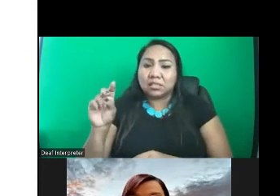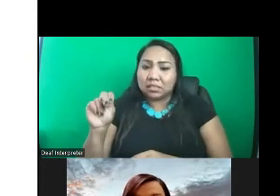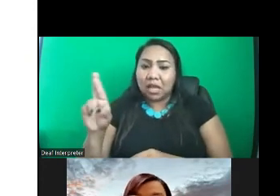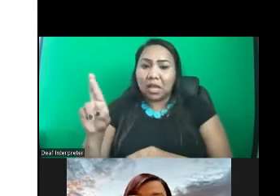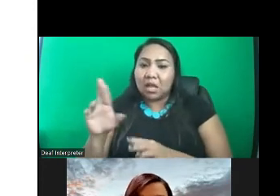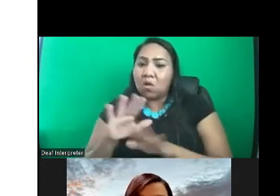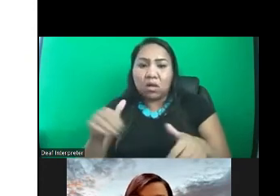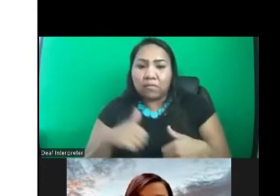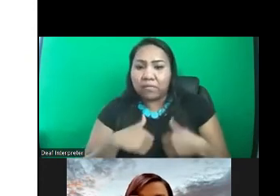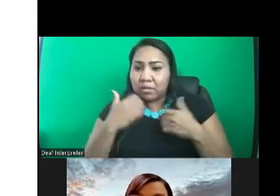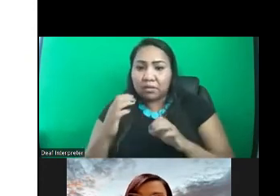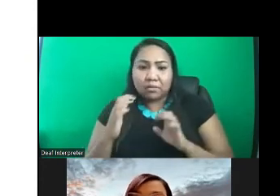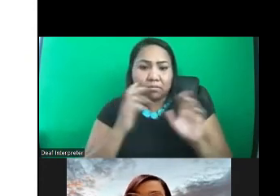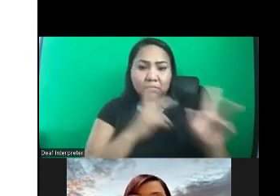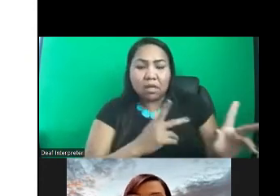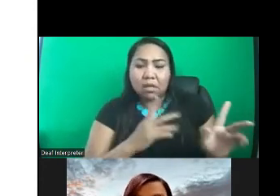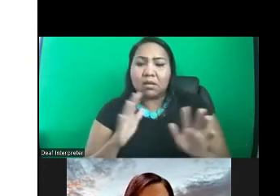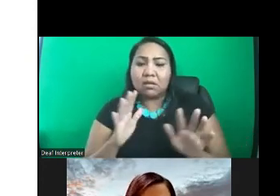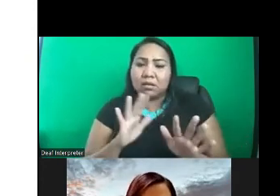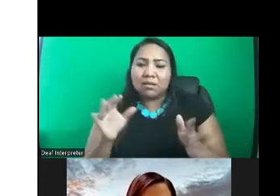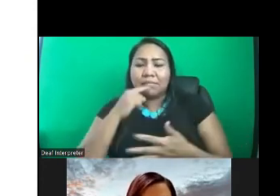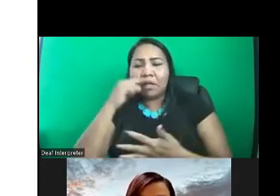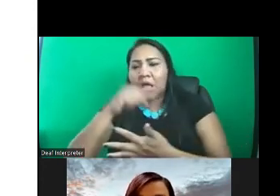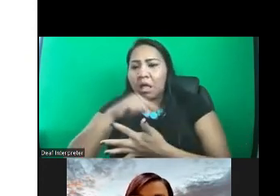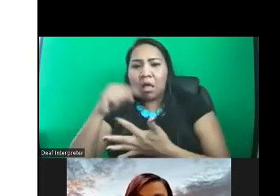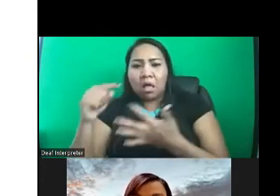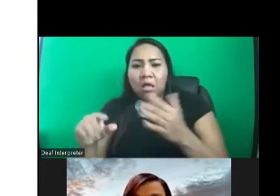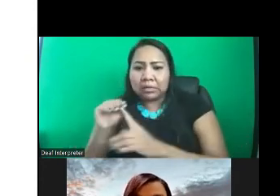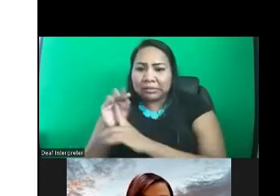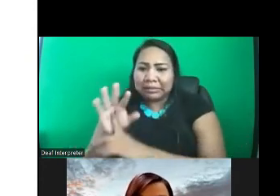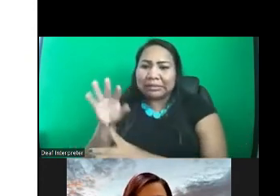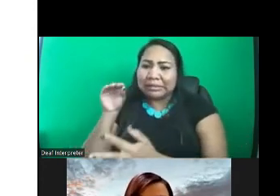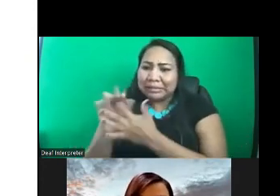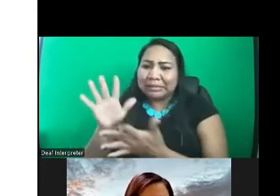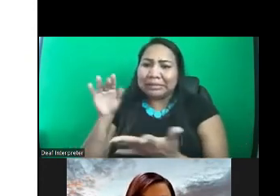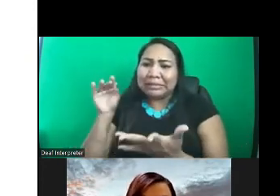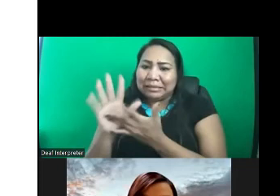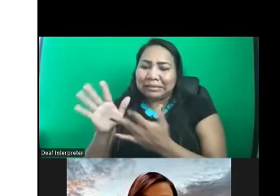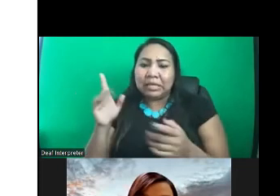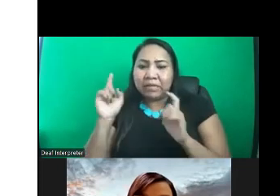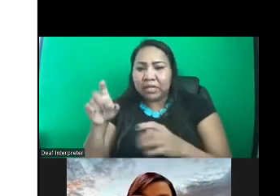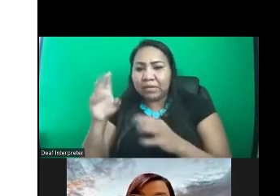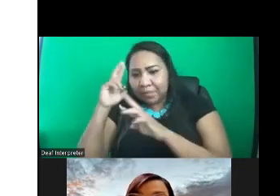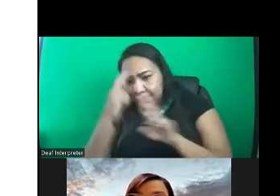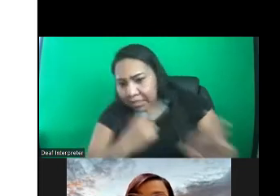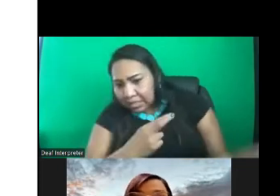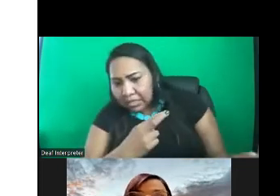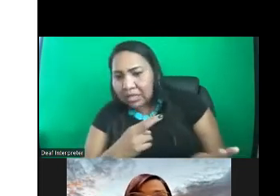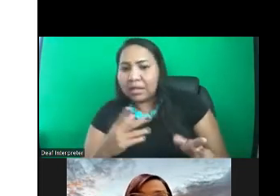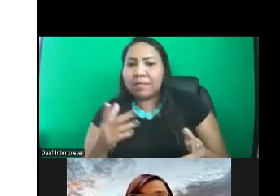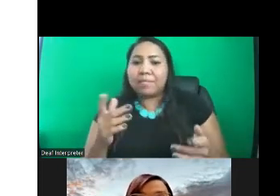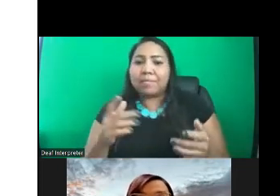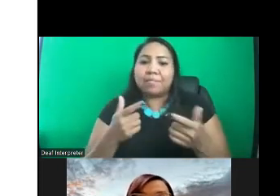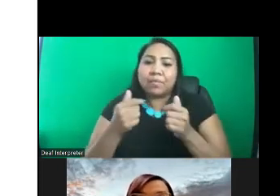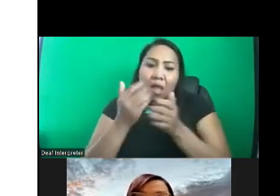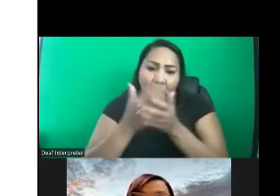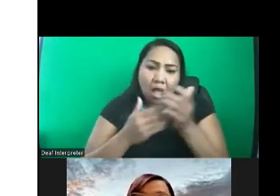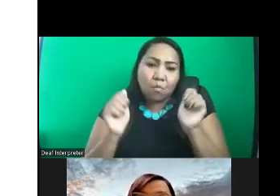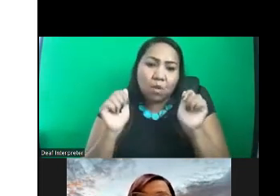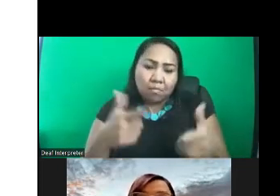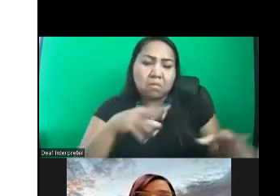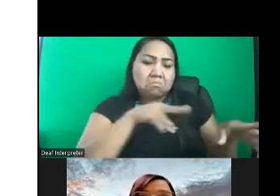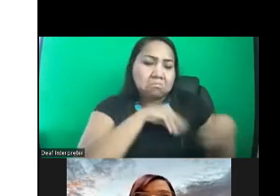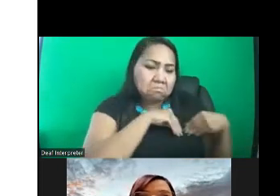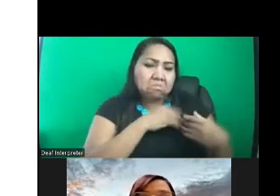are okay and receptive to planning out for things like that. There's other tribes where you don't go there. So, those types of things, you